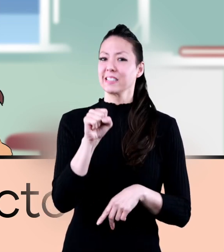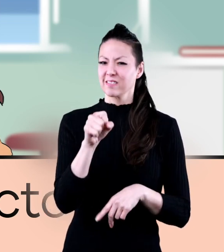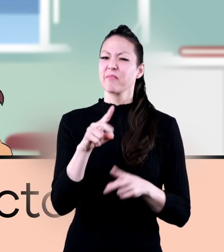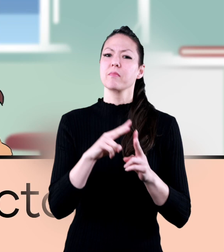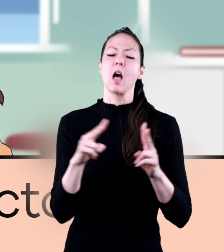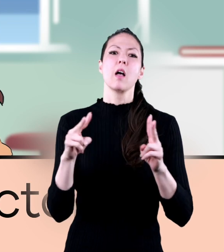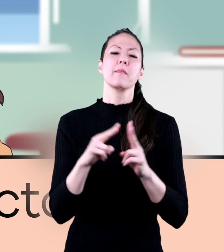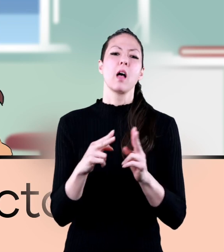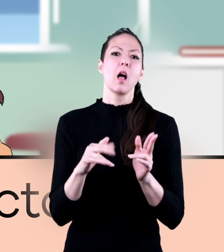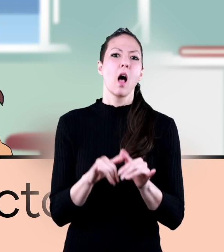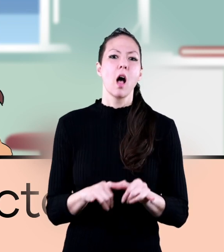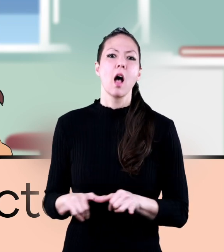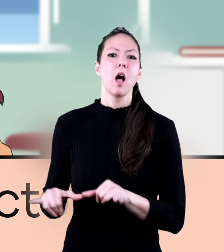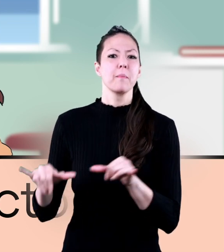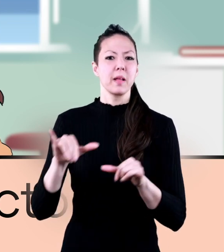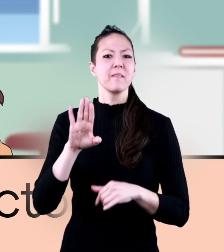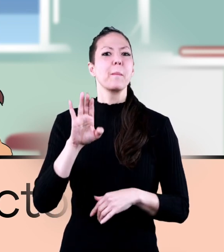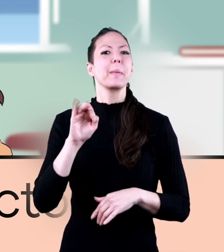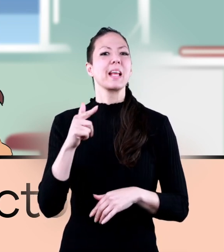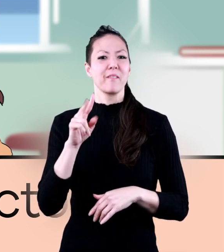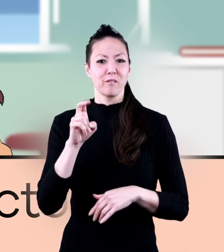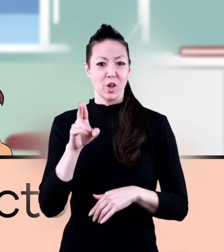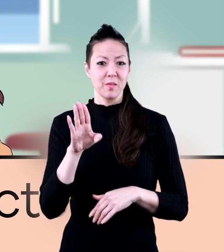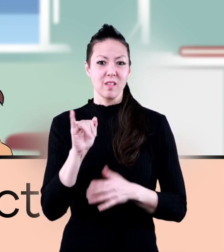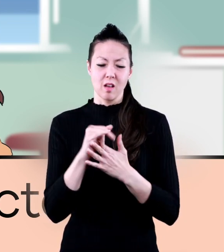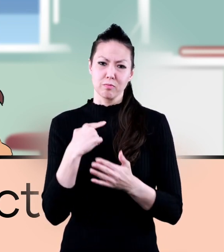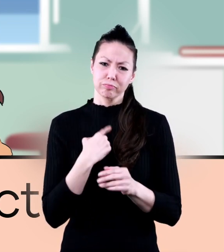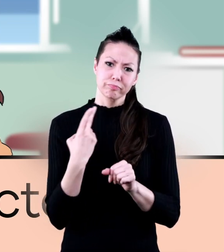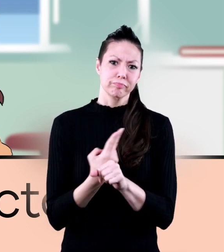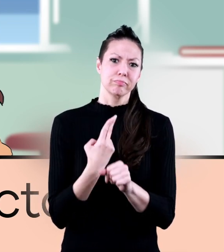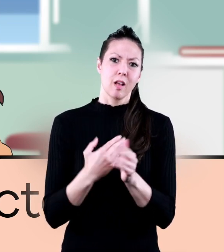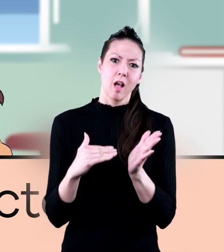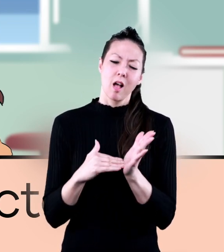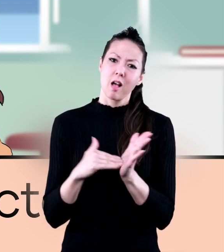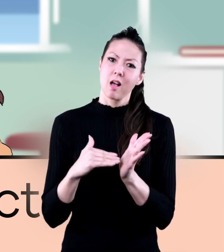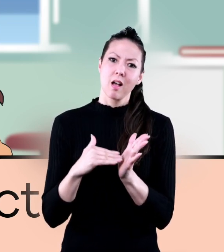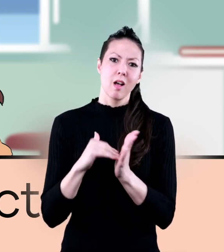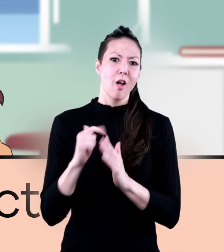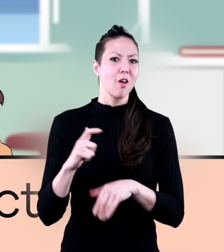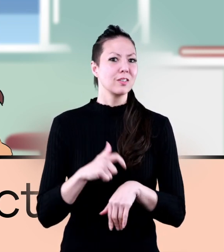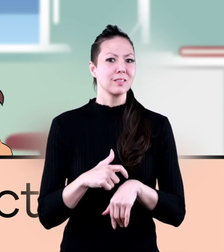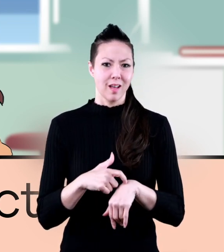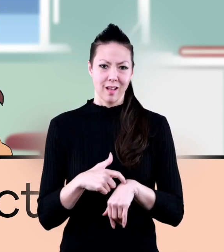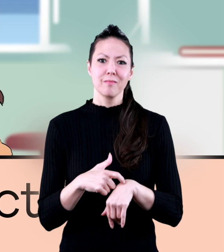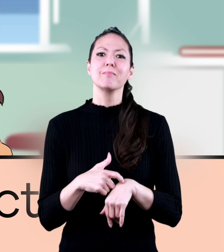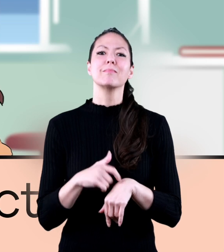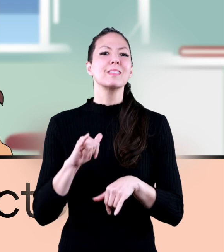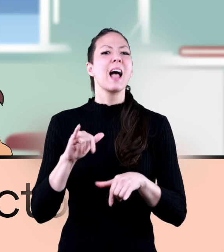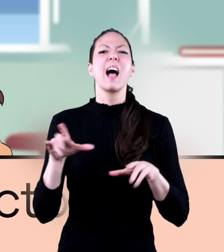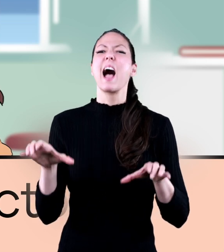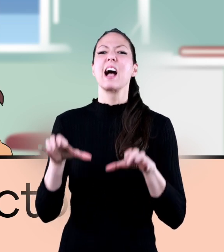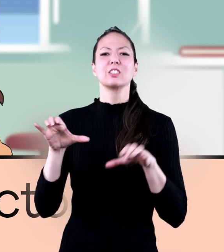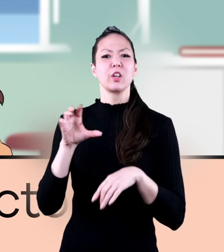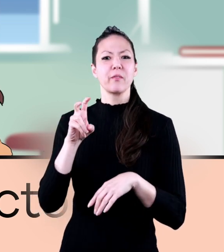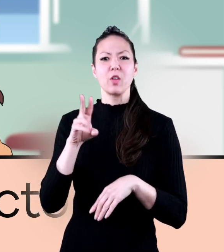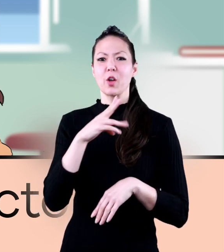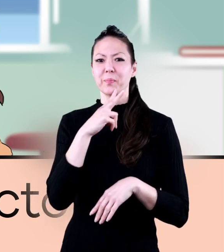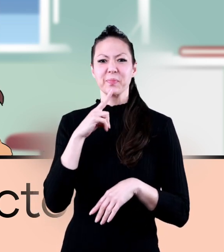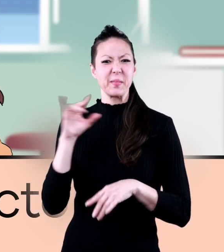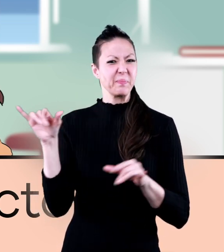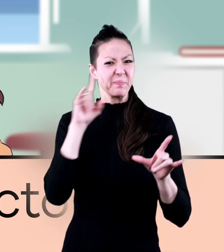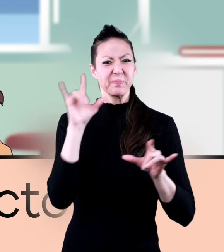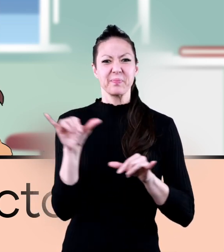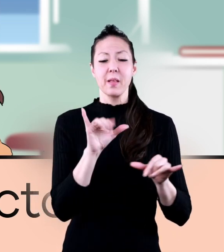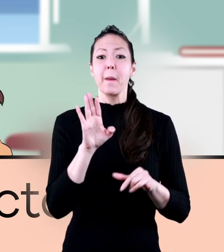is happens to be a very, very common being verb that we use all the time. And just like an